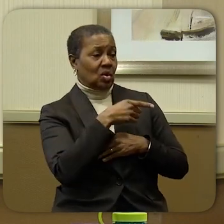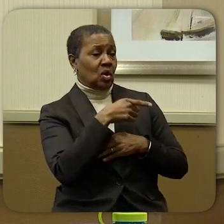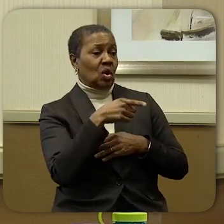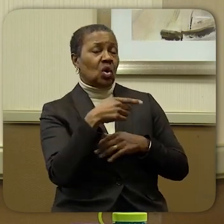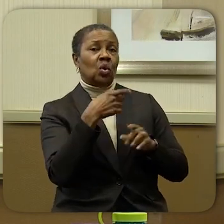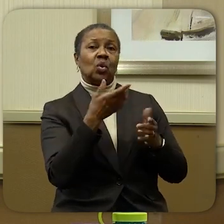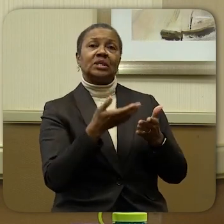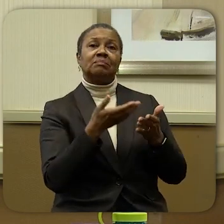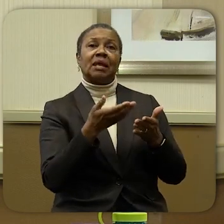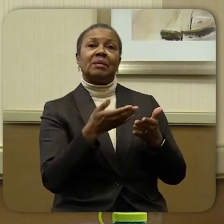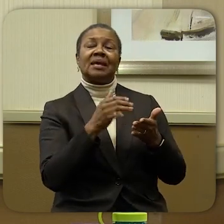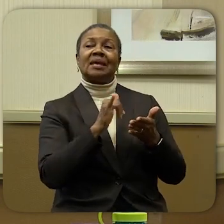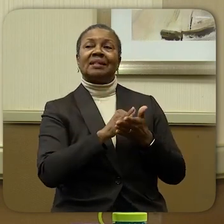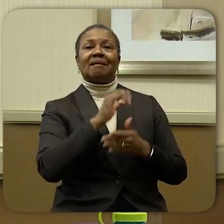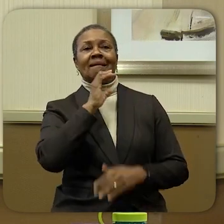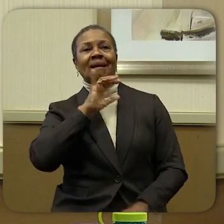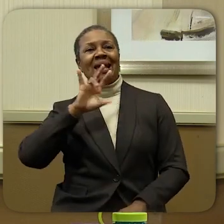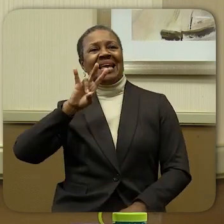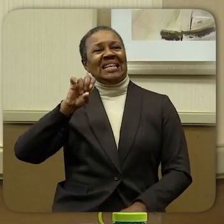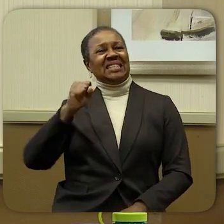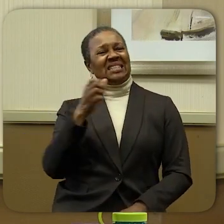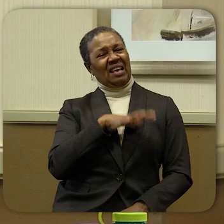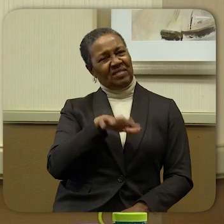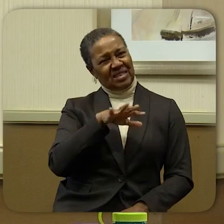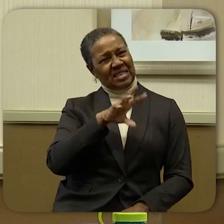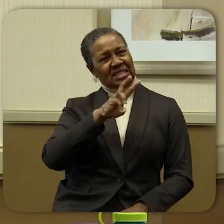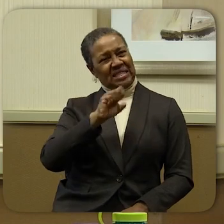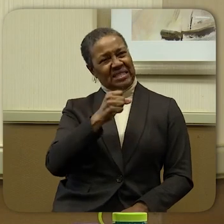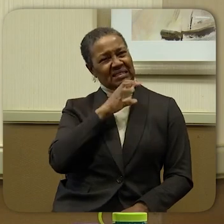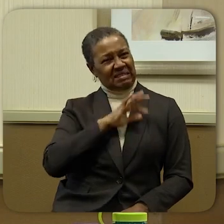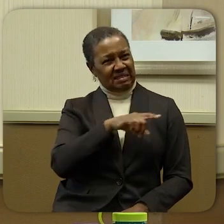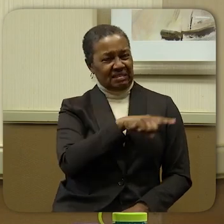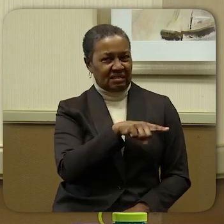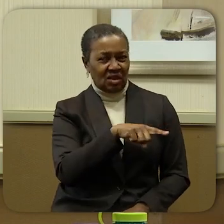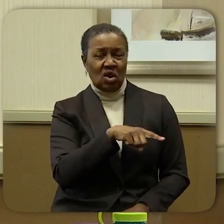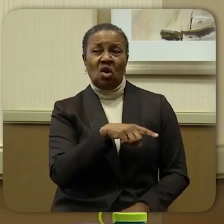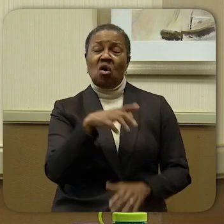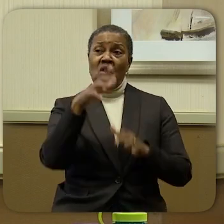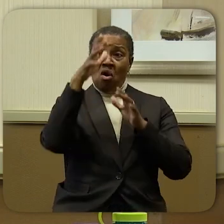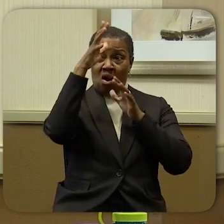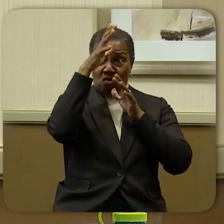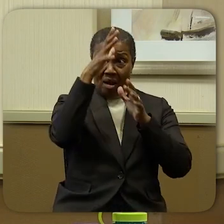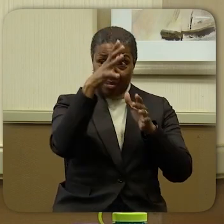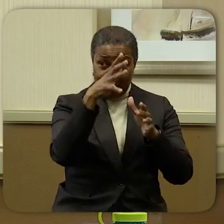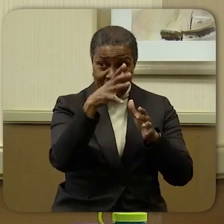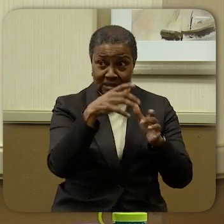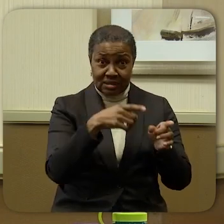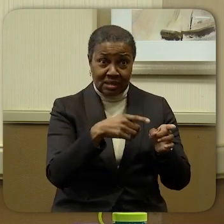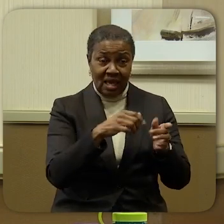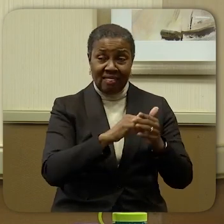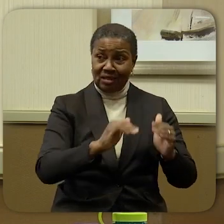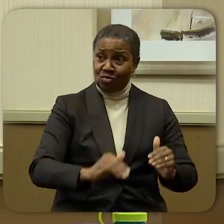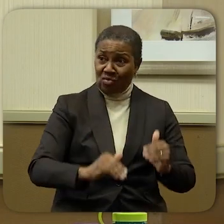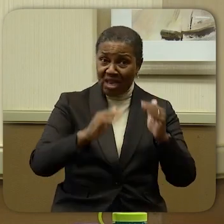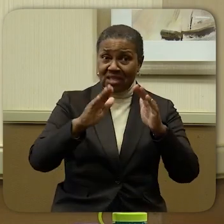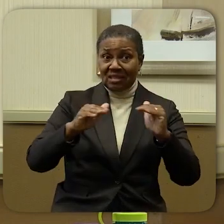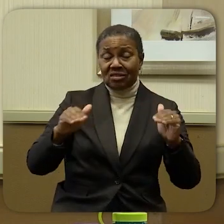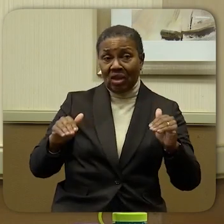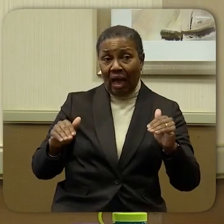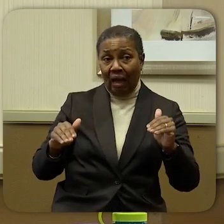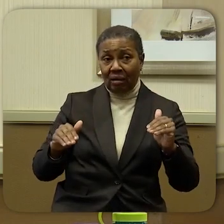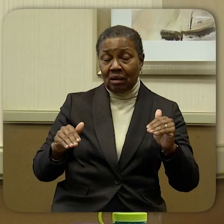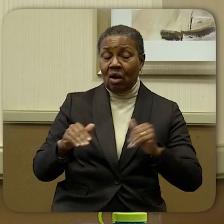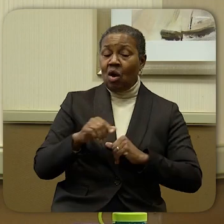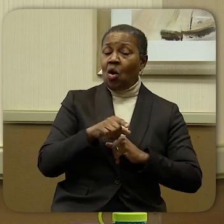is probably in their 70s, 60s maybe, or a grandparent that's raising this child, where they're